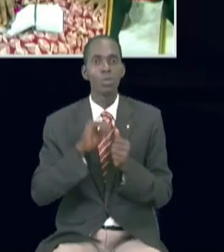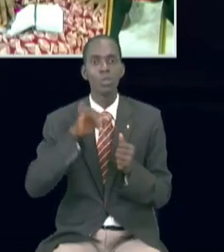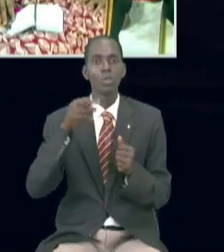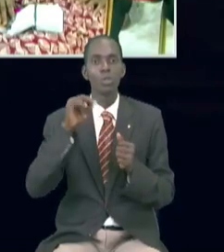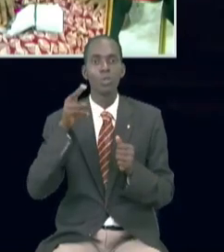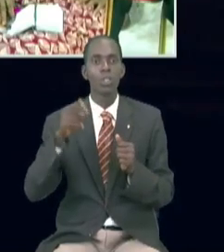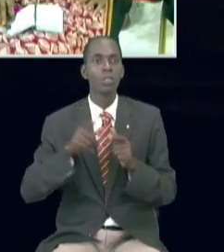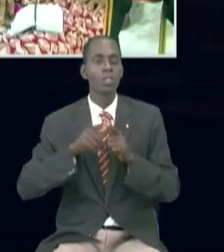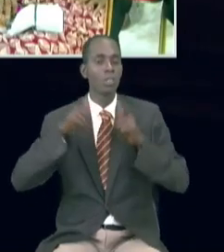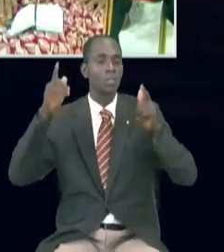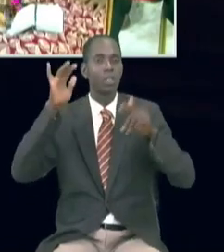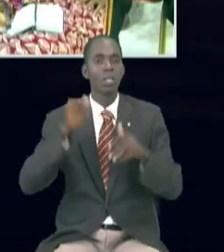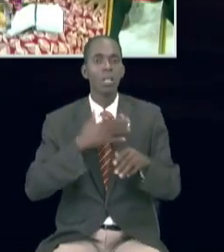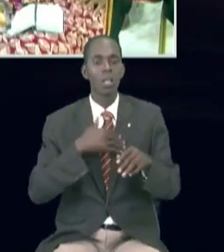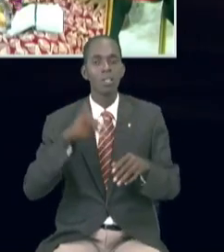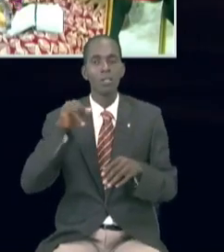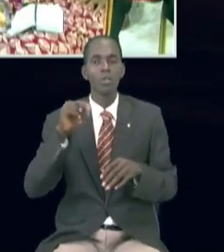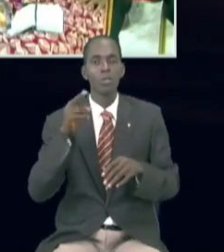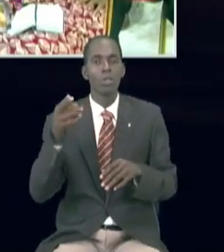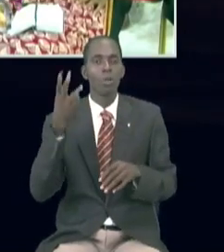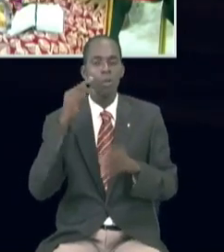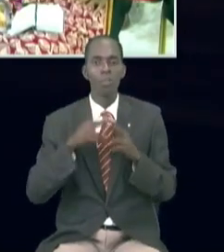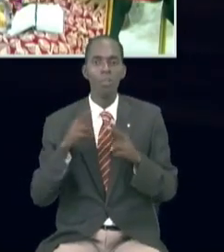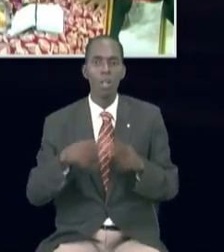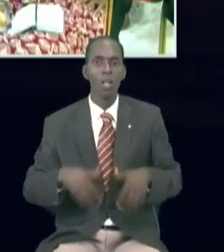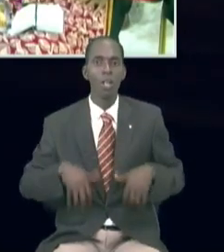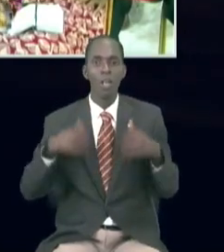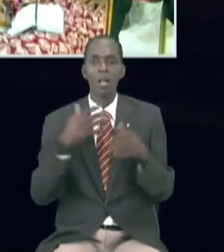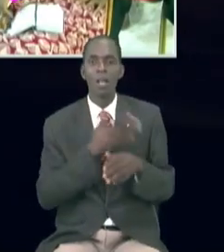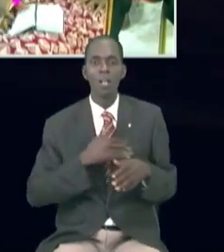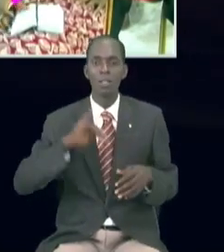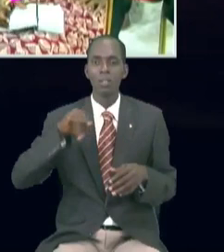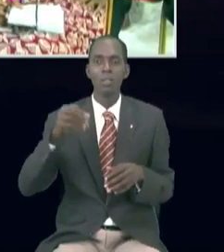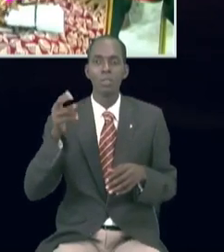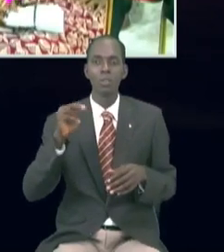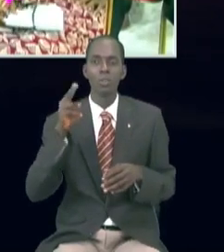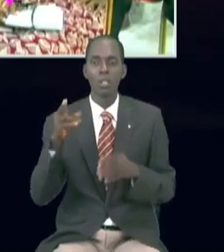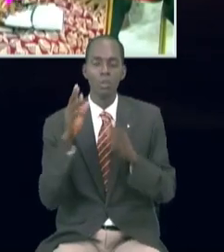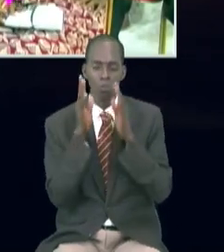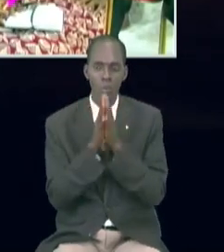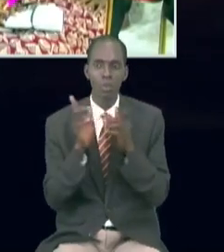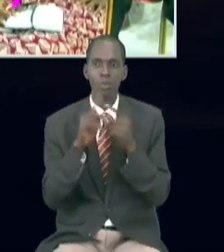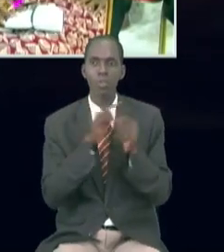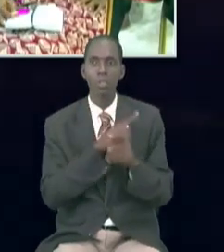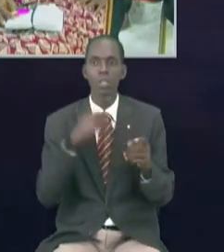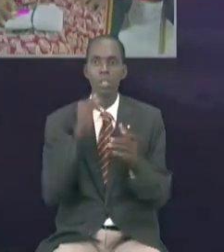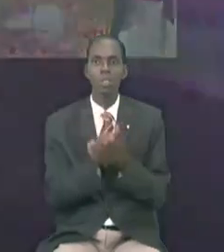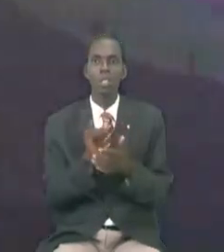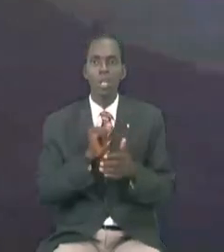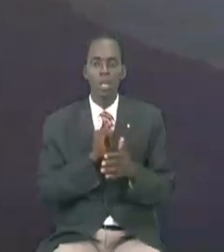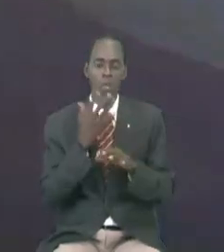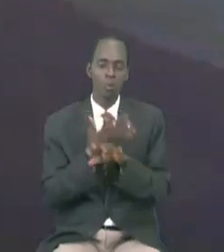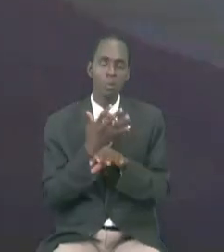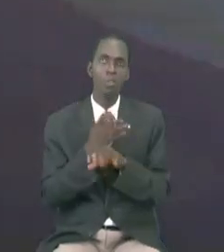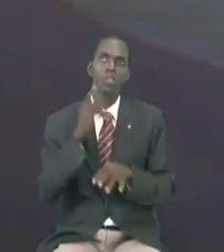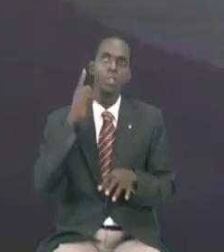O Lord, was not this my saying? When I was yet in my country, therefore